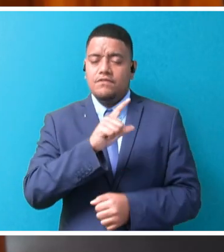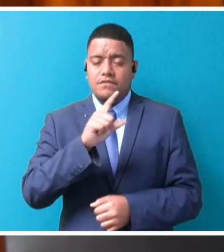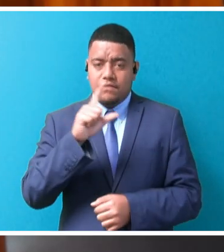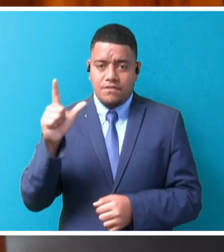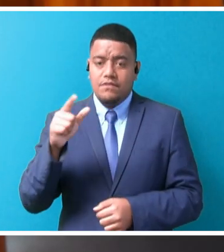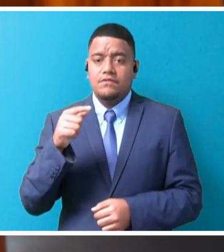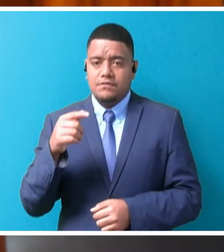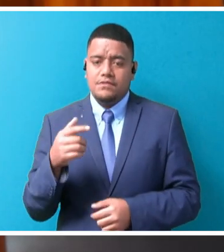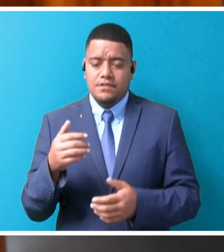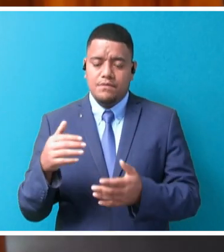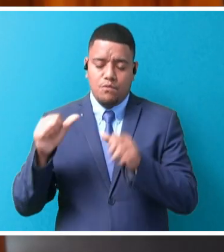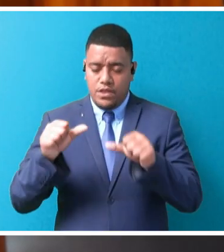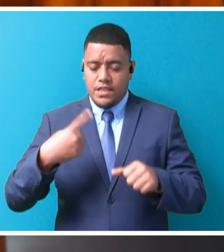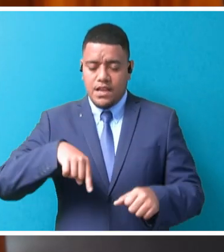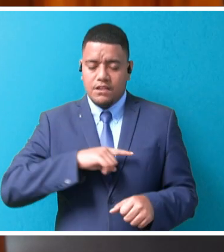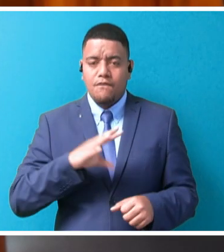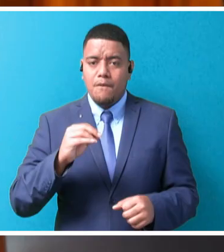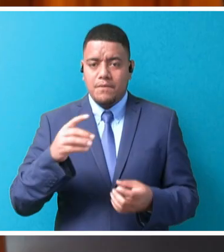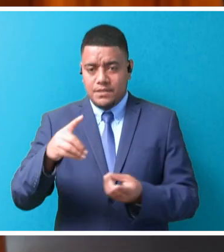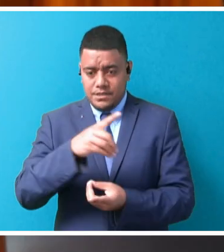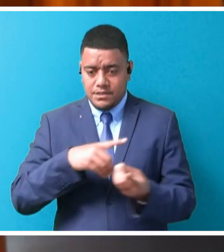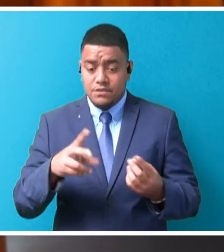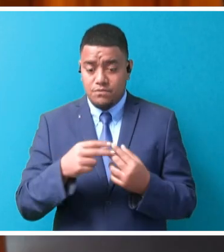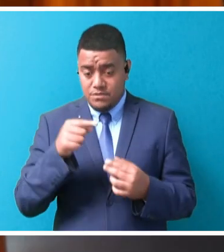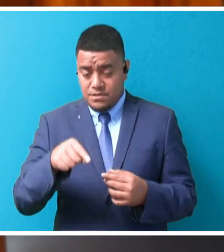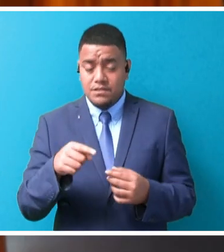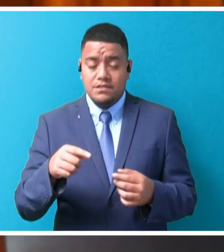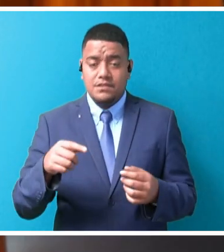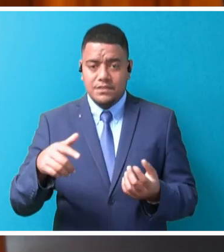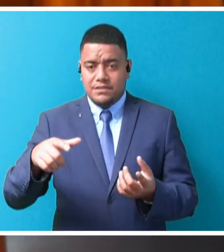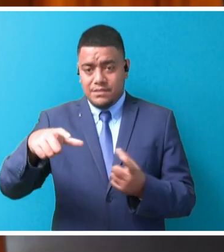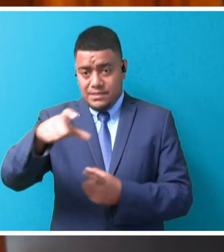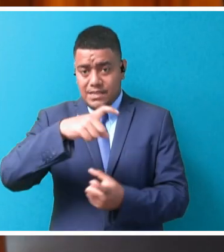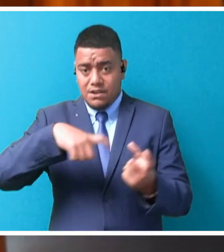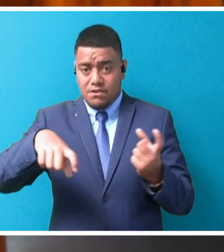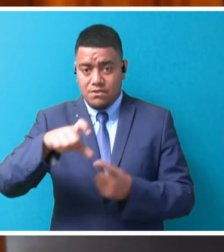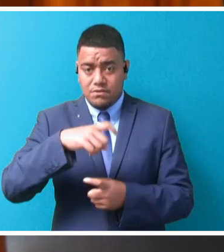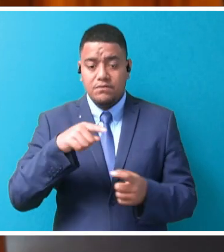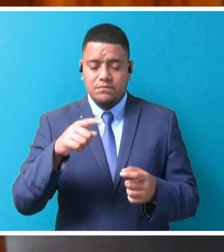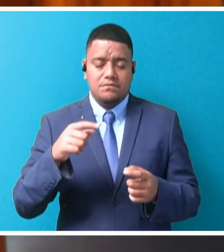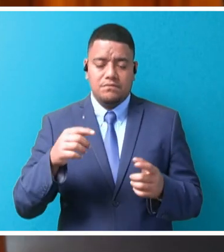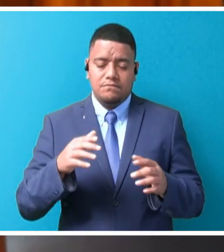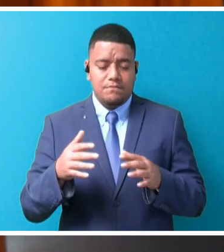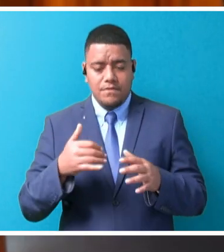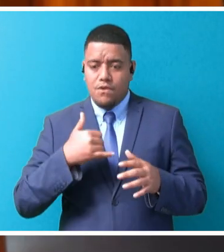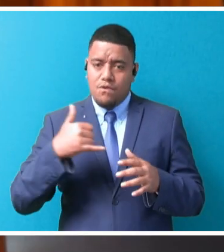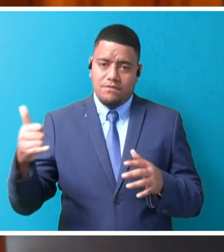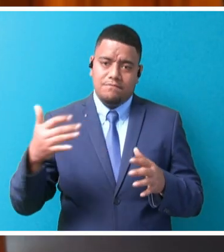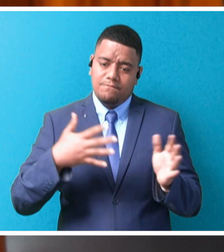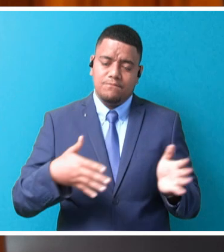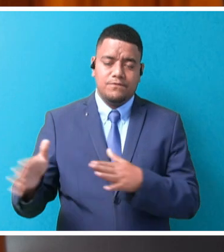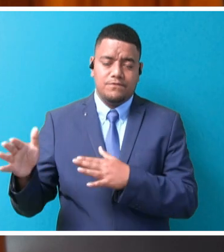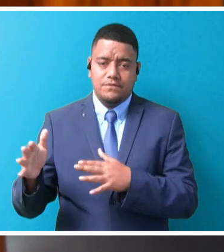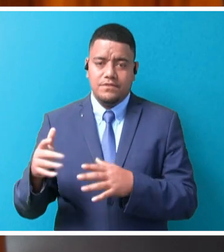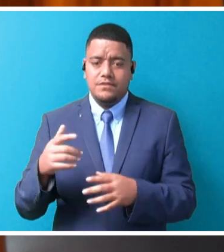from major disasters. With that said, Tropical Cyclone Urmil has left the Western Division, reeling